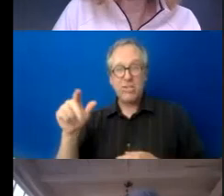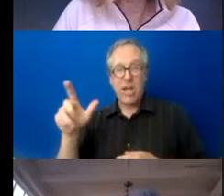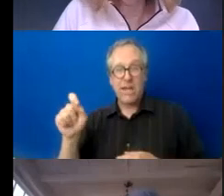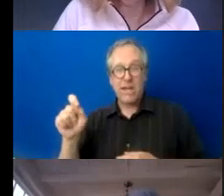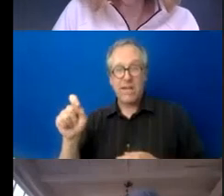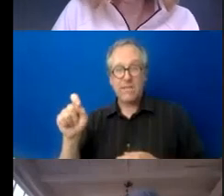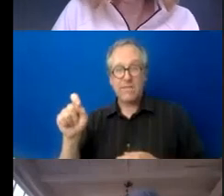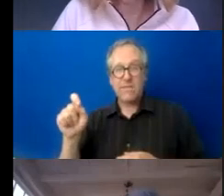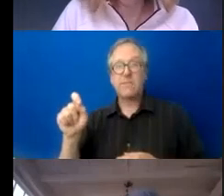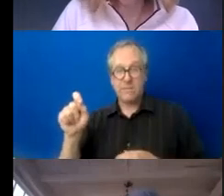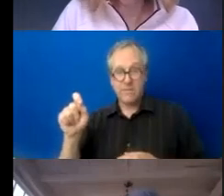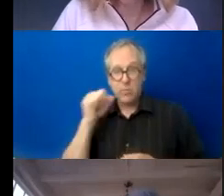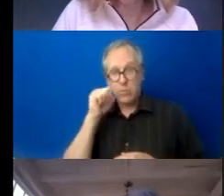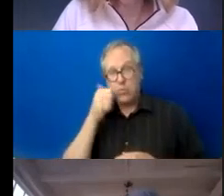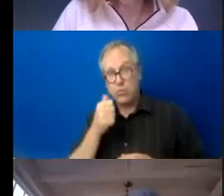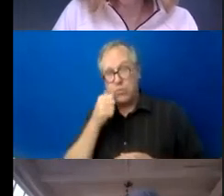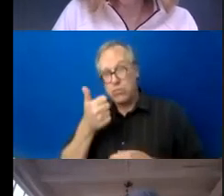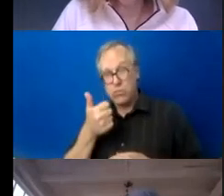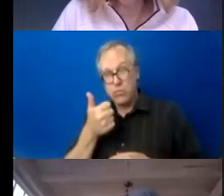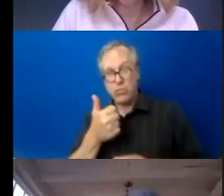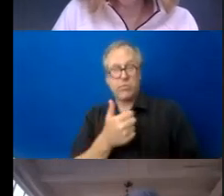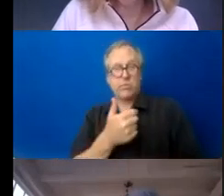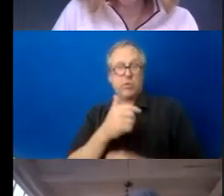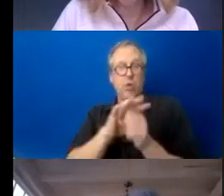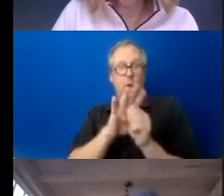day or 2 days later. There's no waiting period anymore.